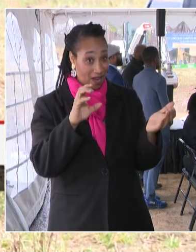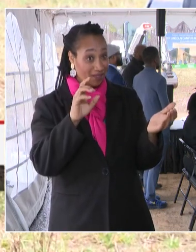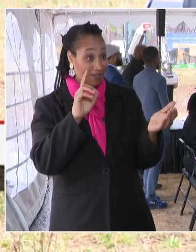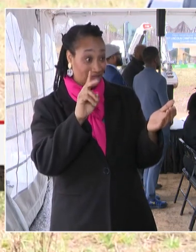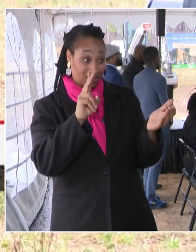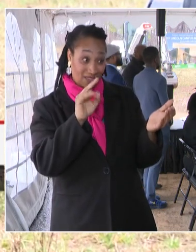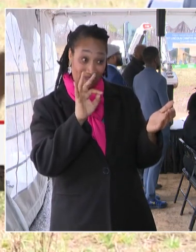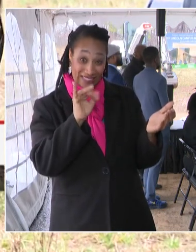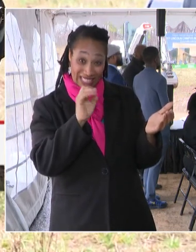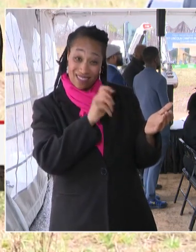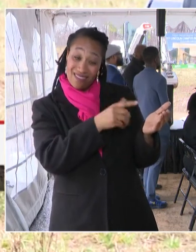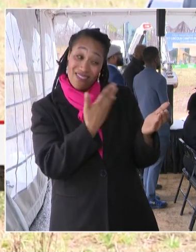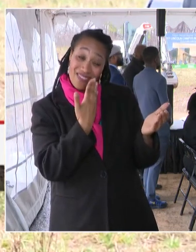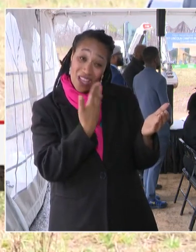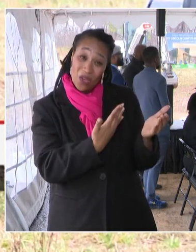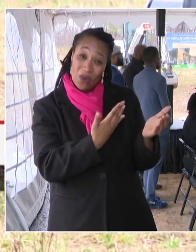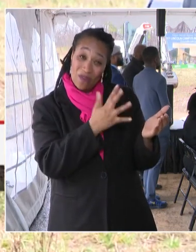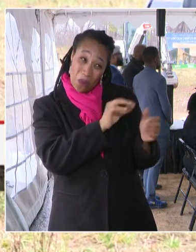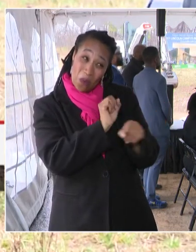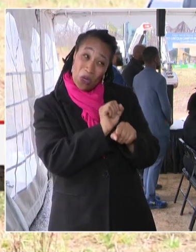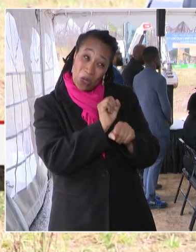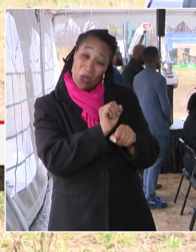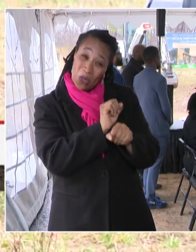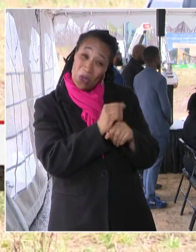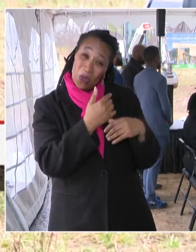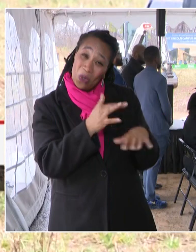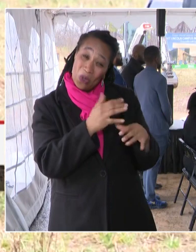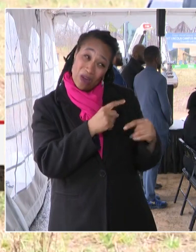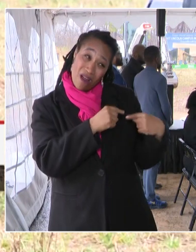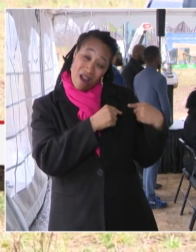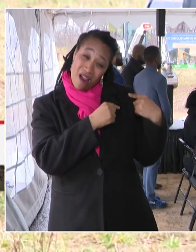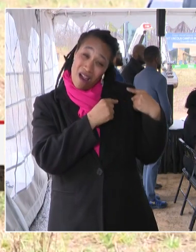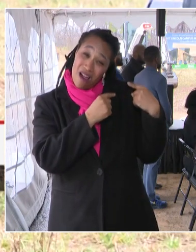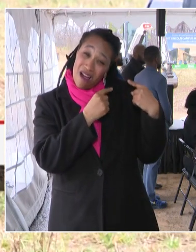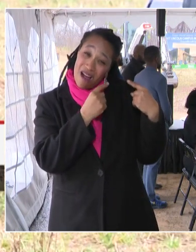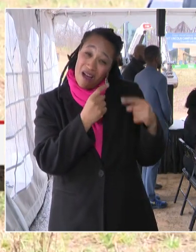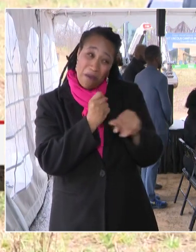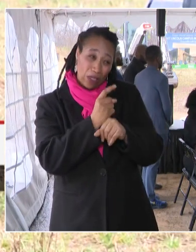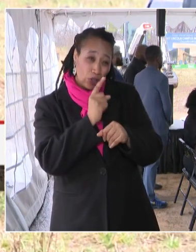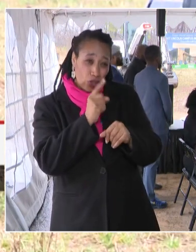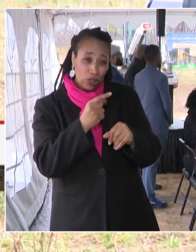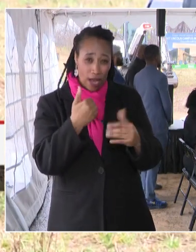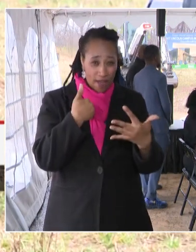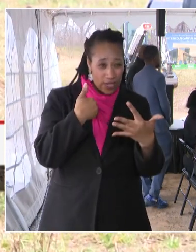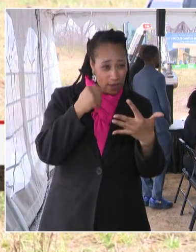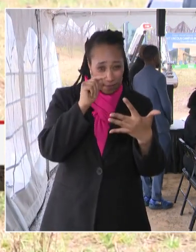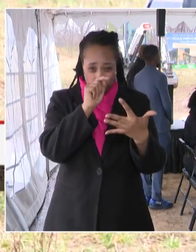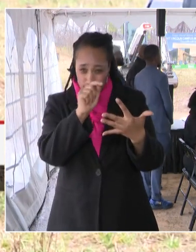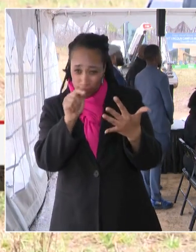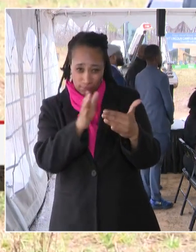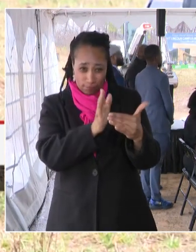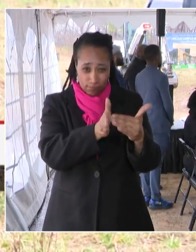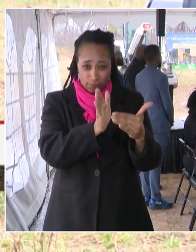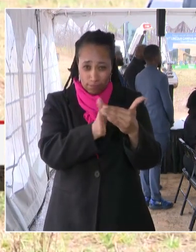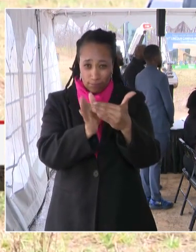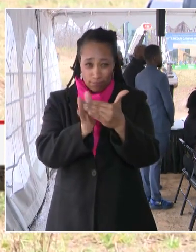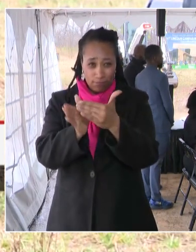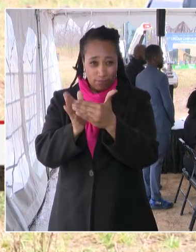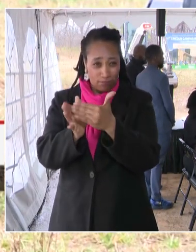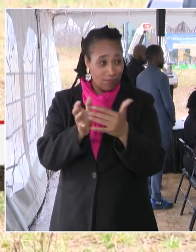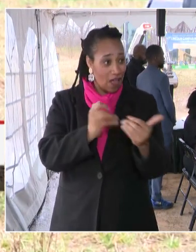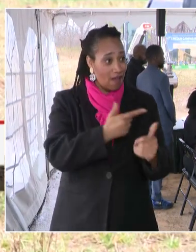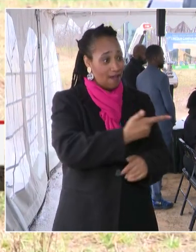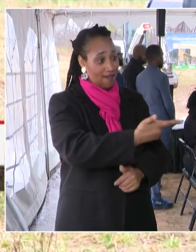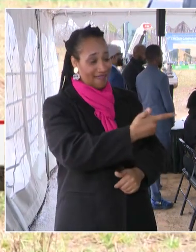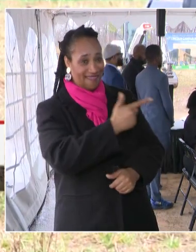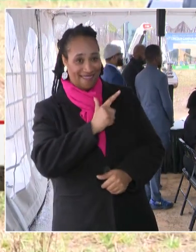today. And he has joined me at the council in advocating and making sure we arrived here today. It wasn't always easy. In fact,